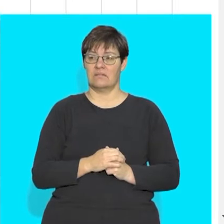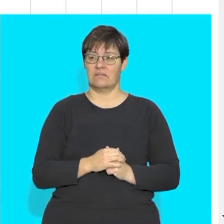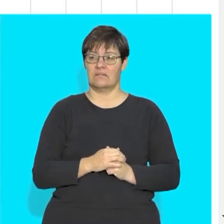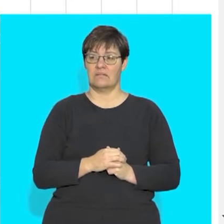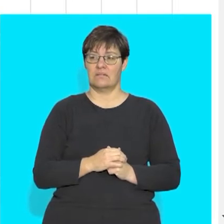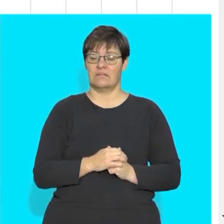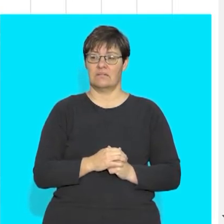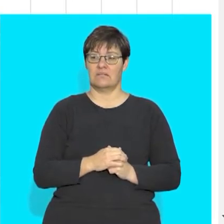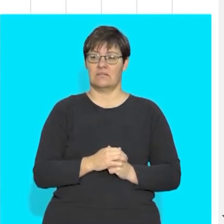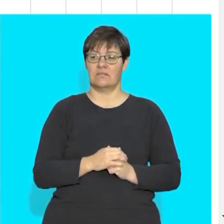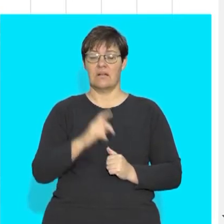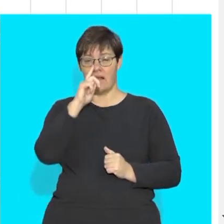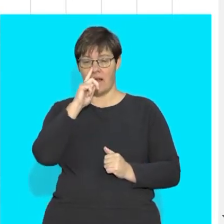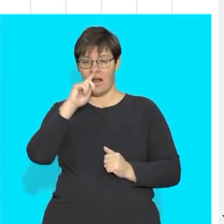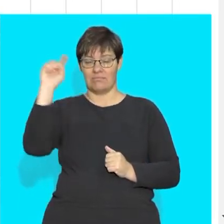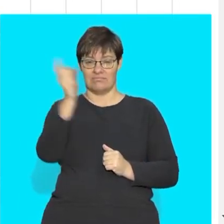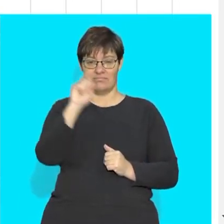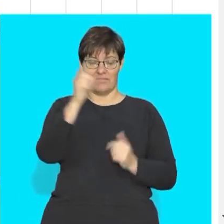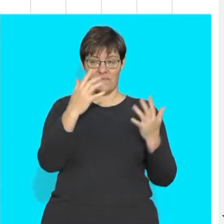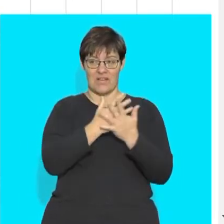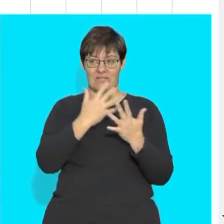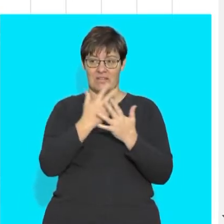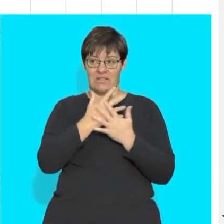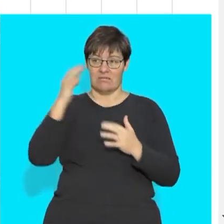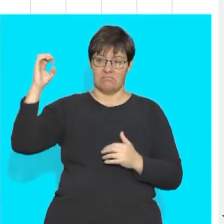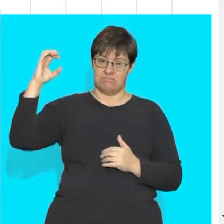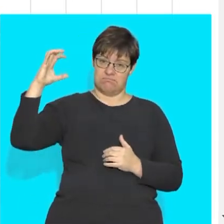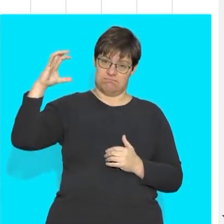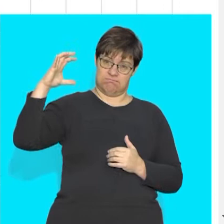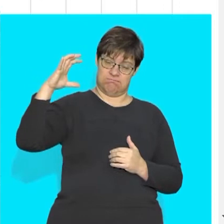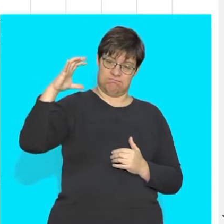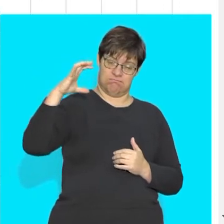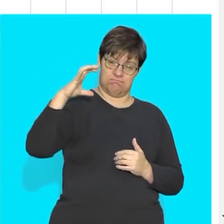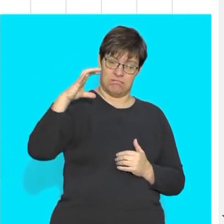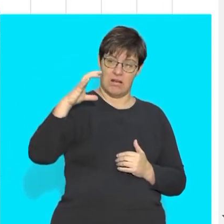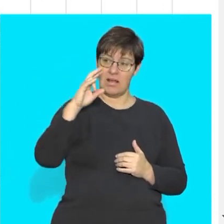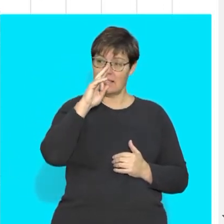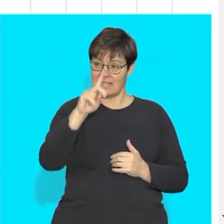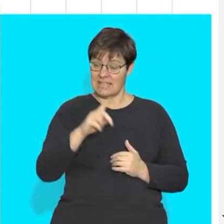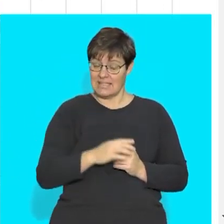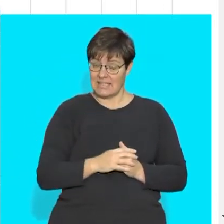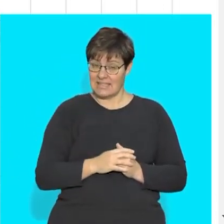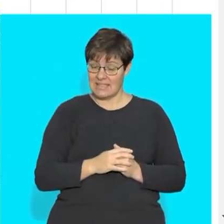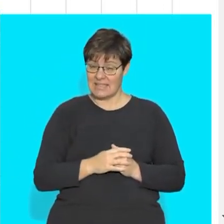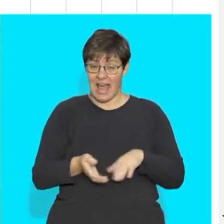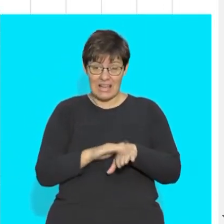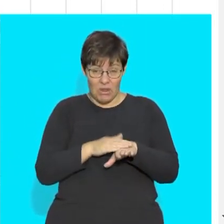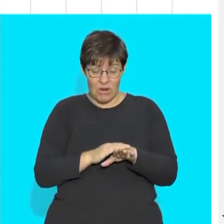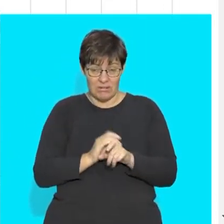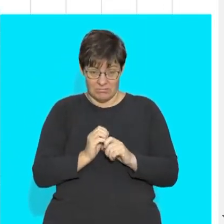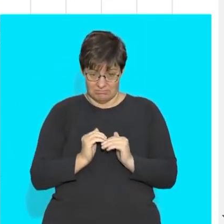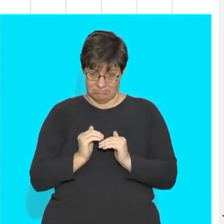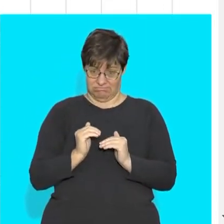So, is that making, ooh, let's see. Did you just see the current got